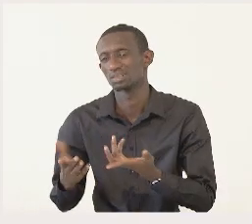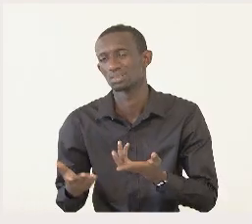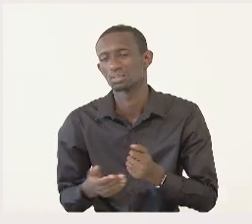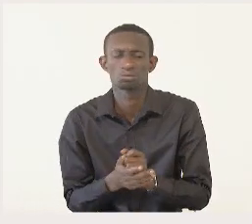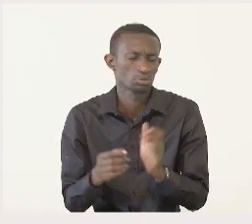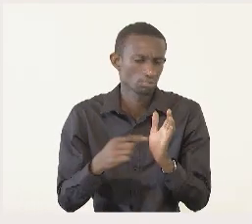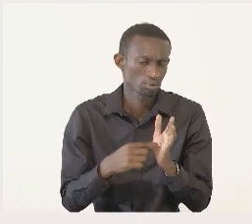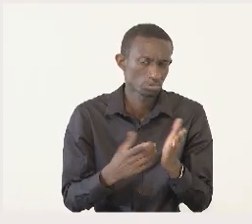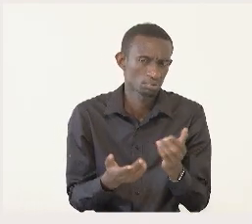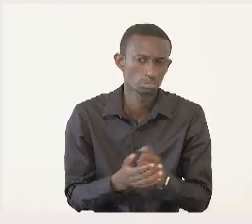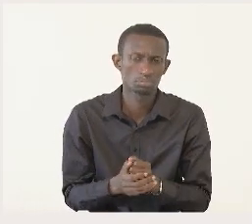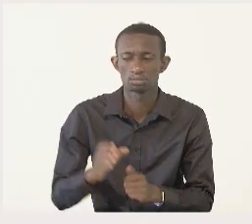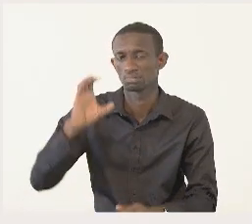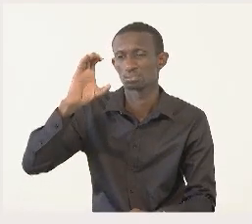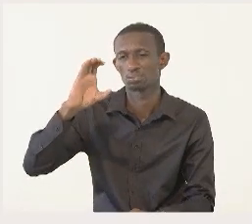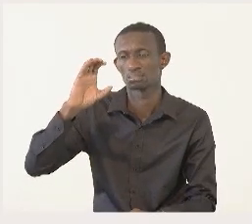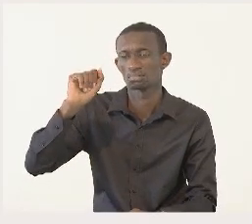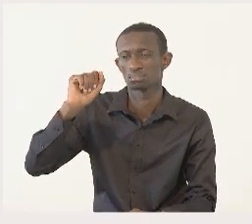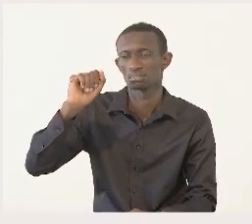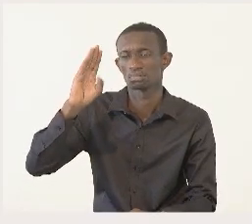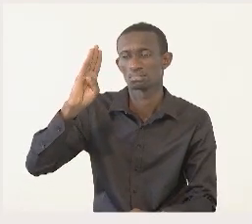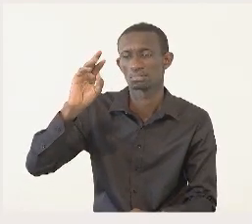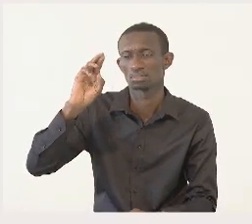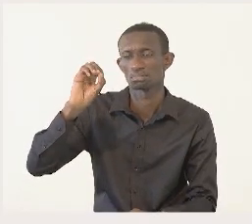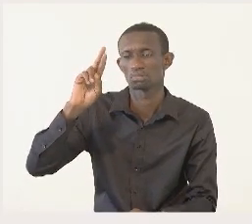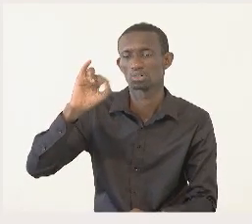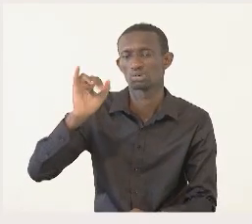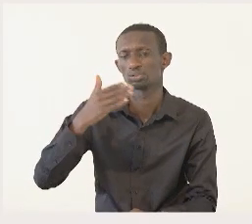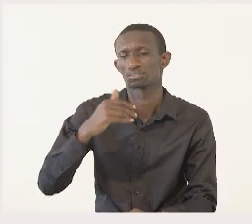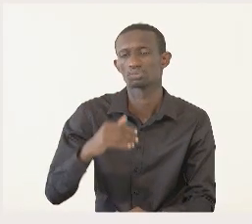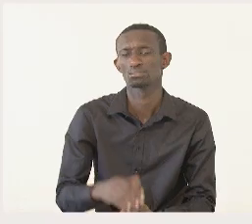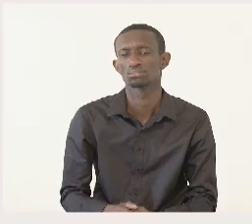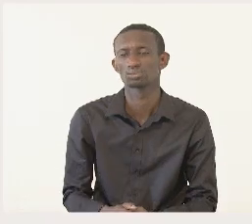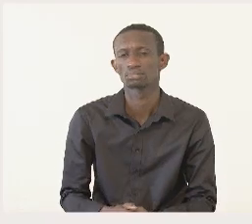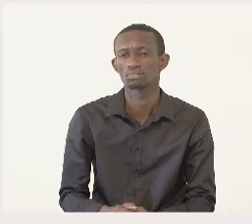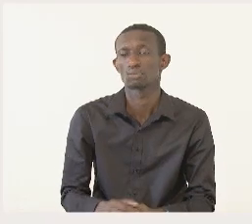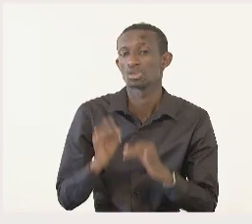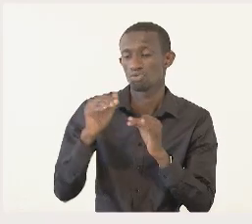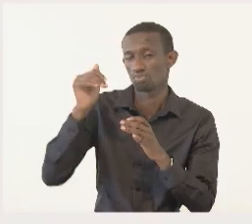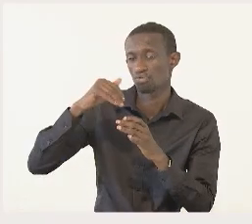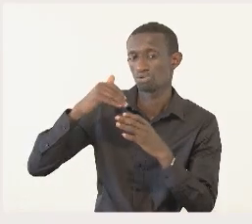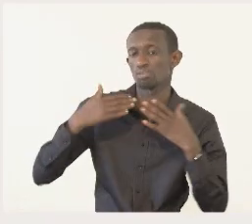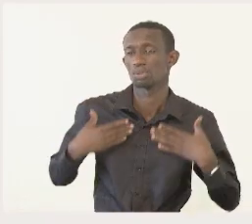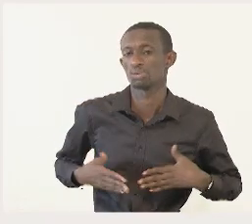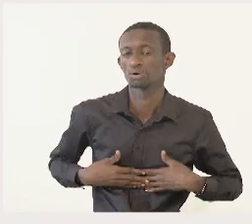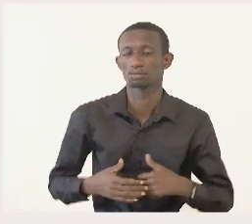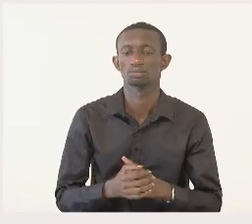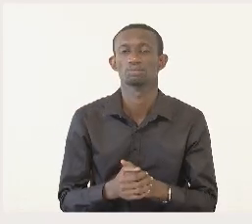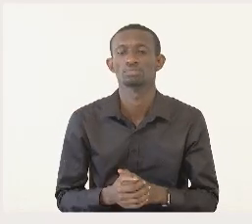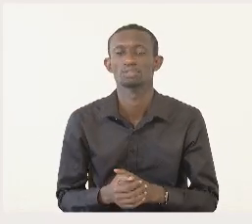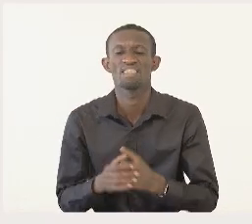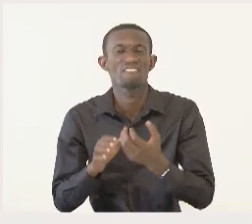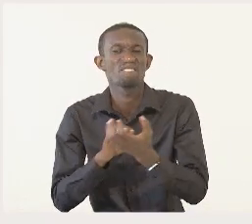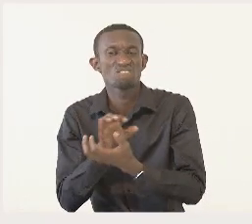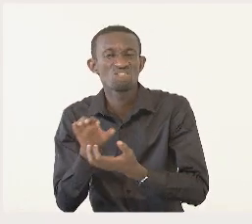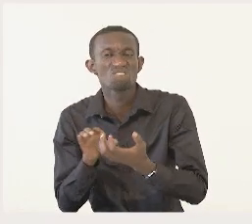an example of carbon dioxide is a byproduct of respiration. Once it accumulates in our body, it will normally combine with